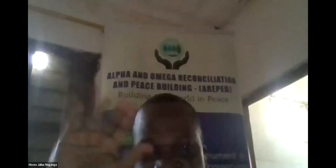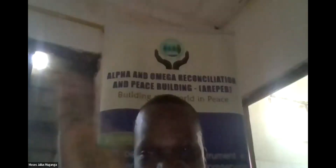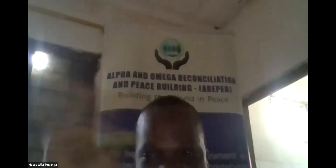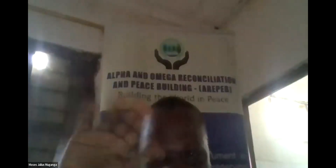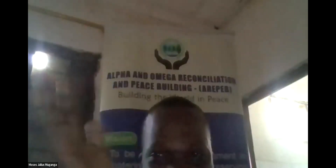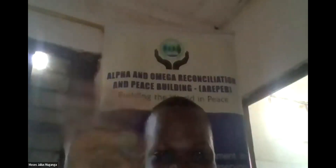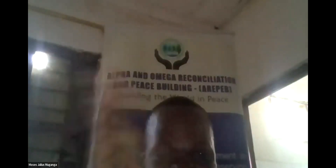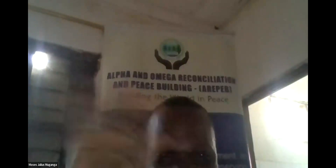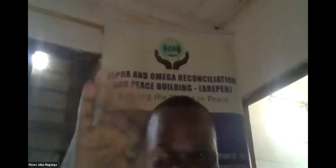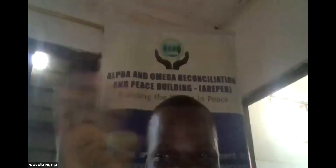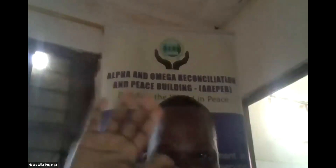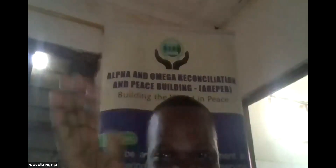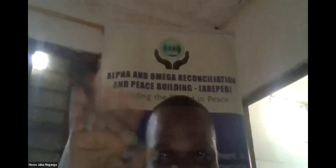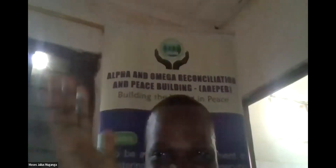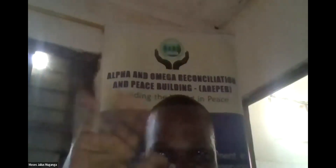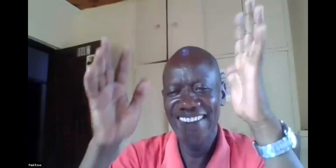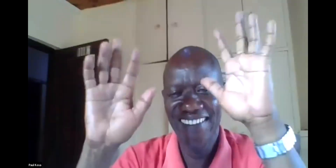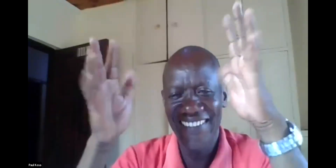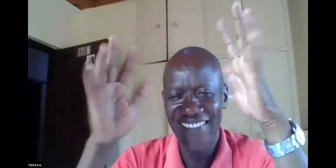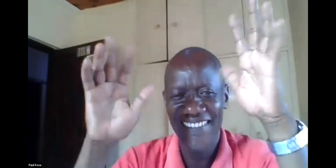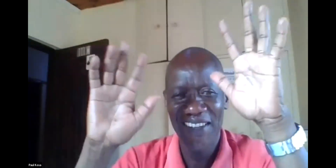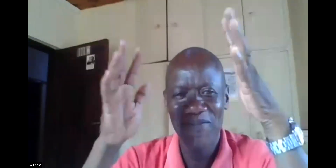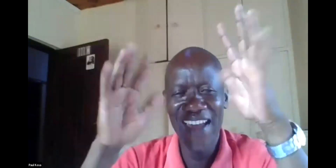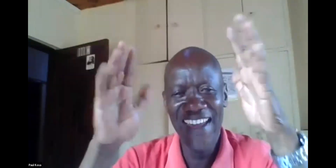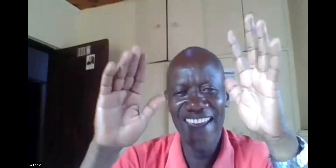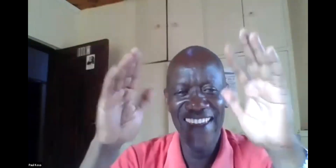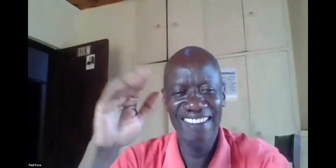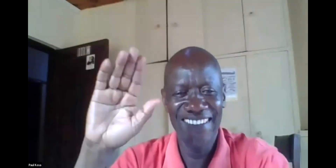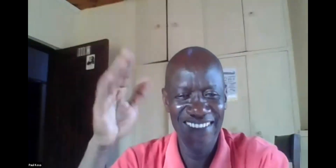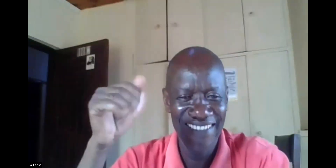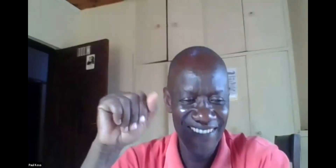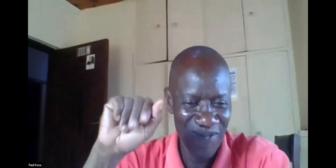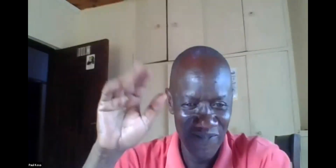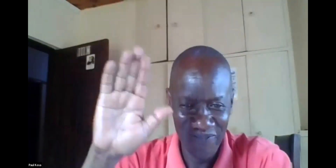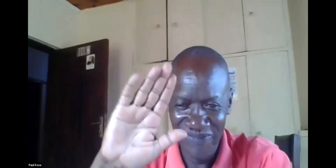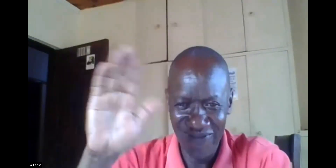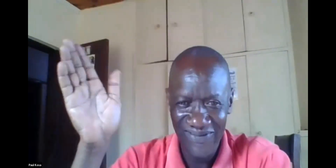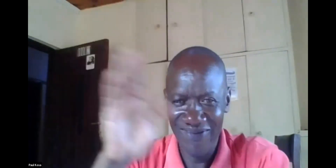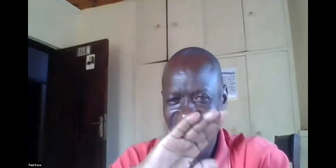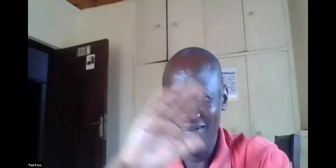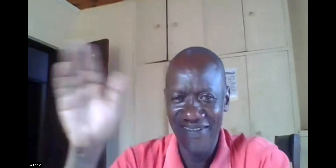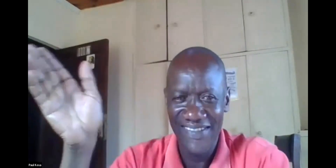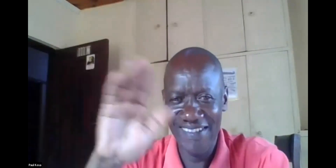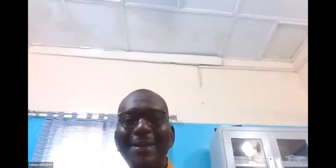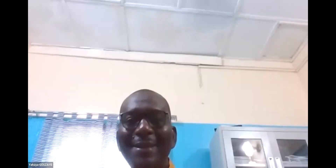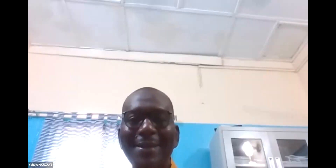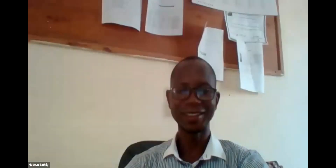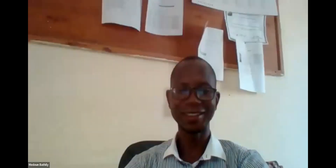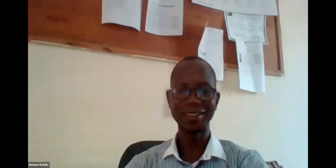you. Bye. Bye. Bye. Thank you.